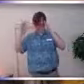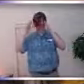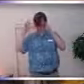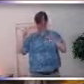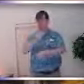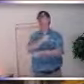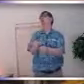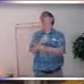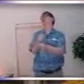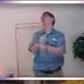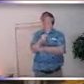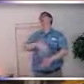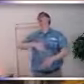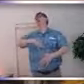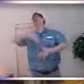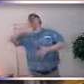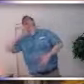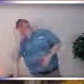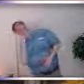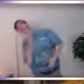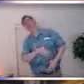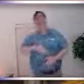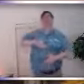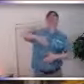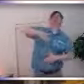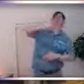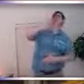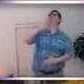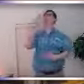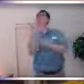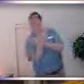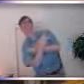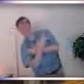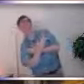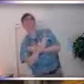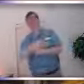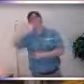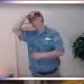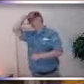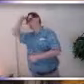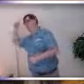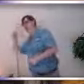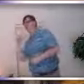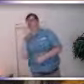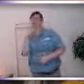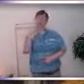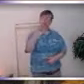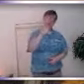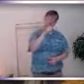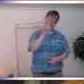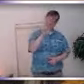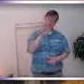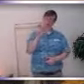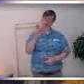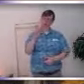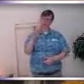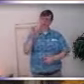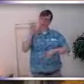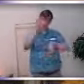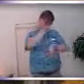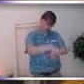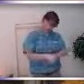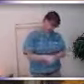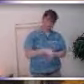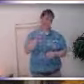to create joy, to be love, to remember who you are.